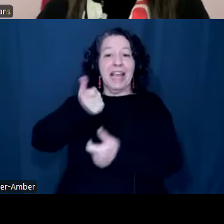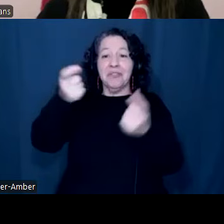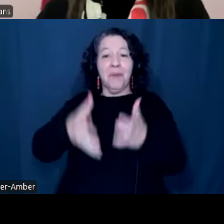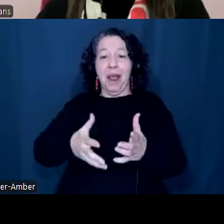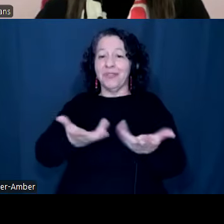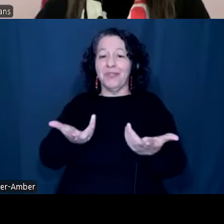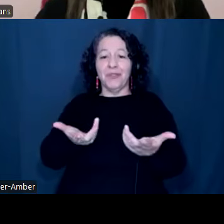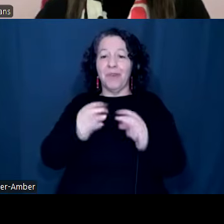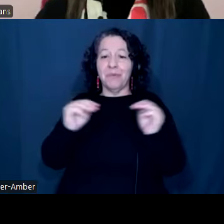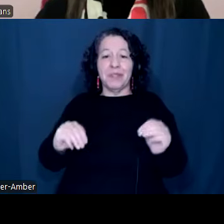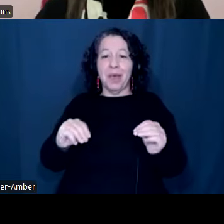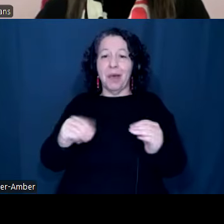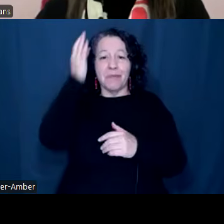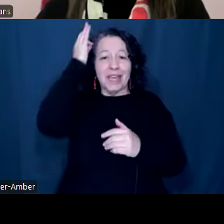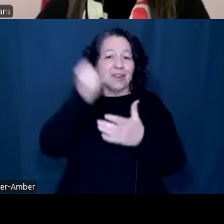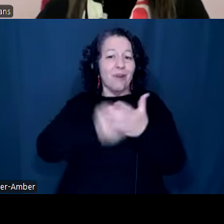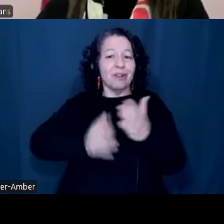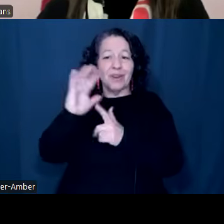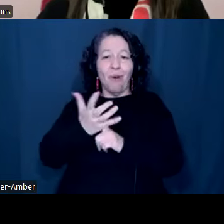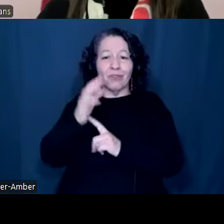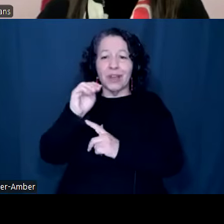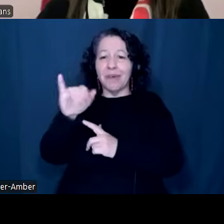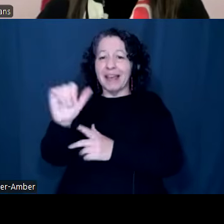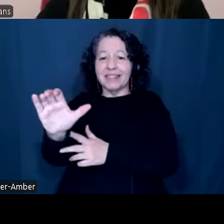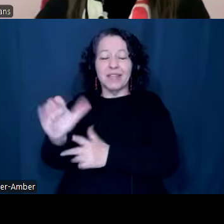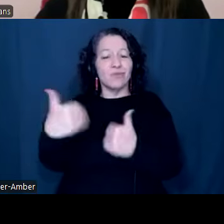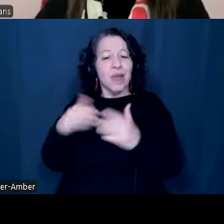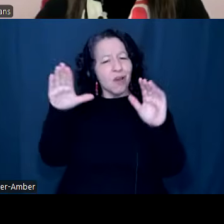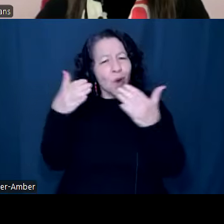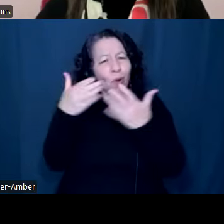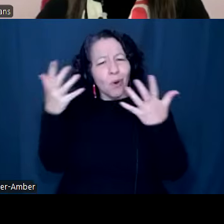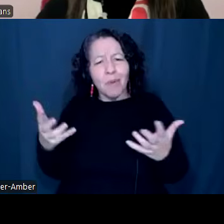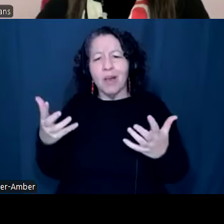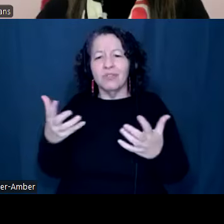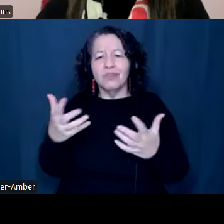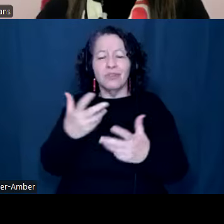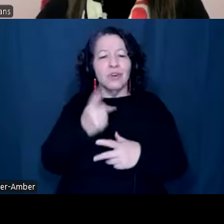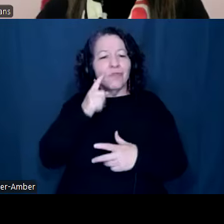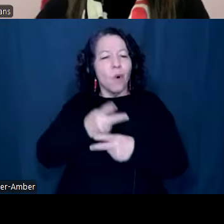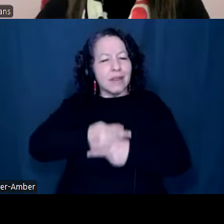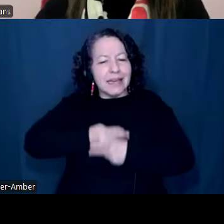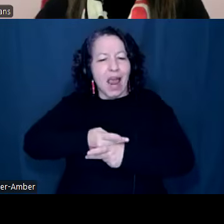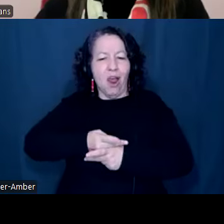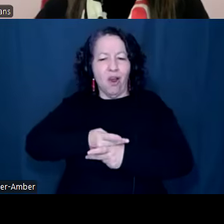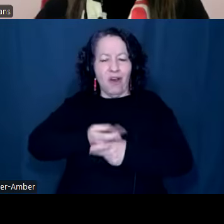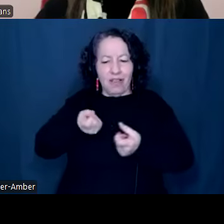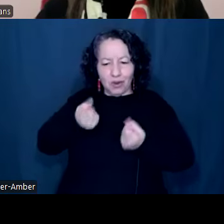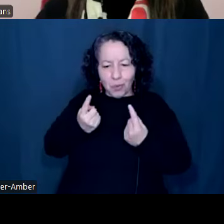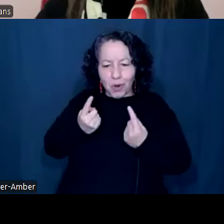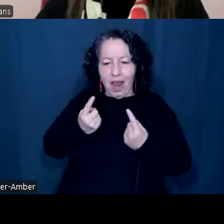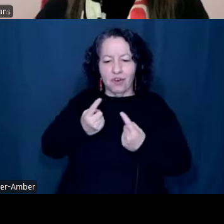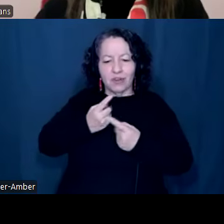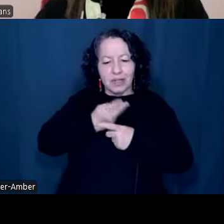Culture, and focus so much on the care and the interpretation and the stewardship of Native